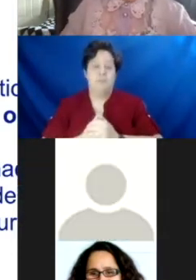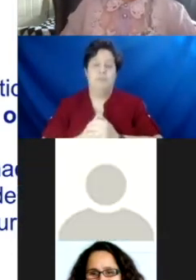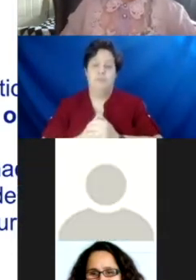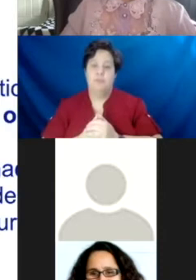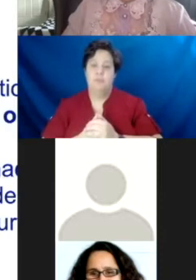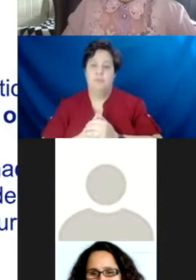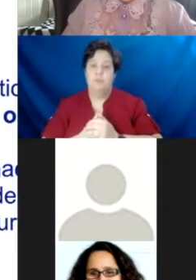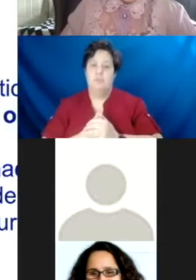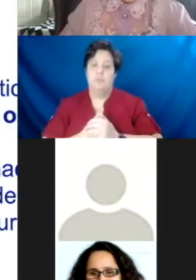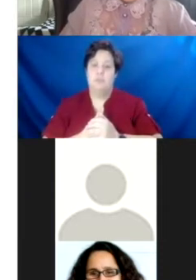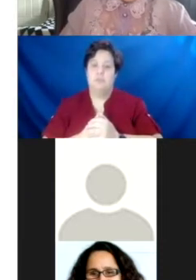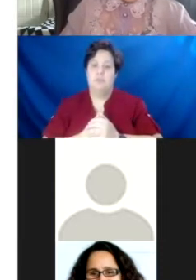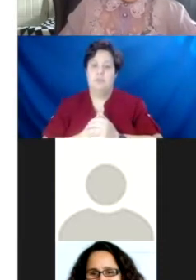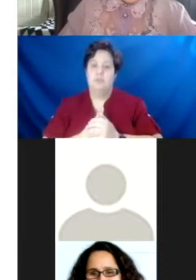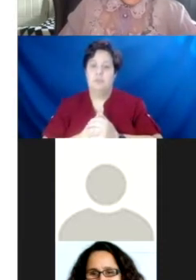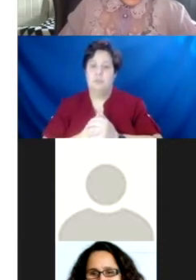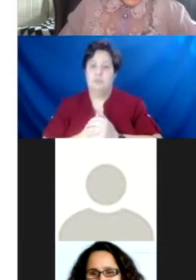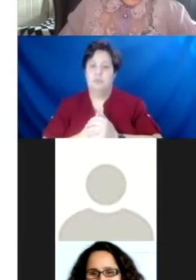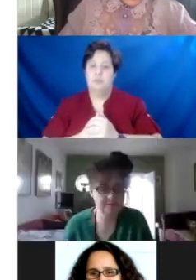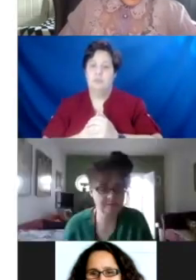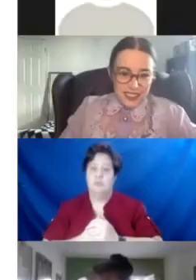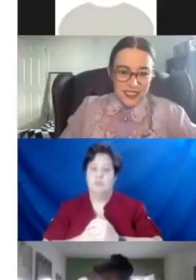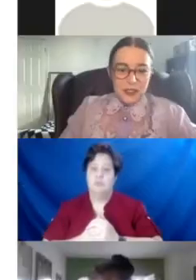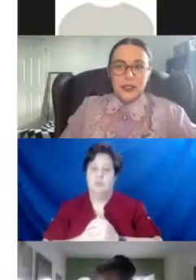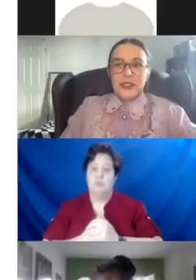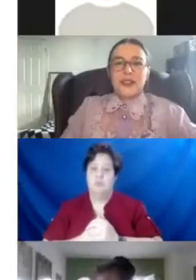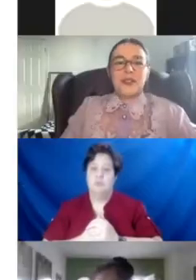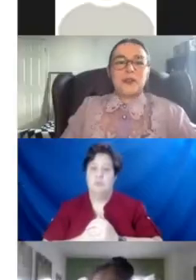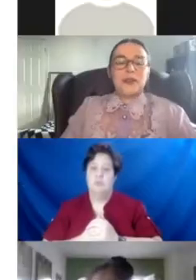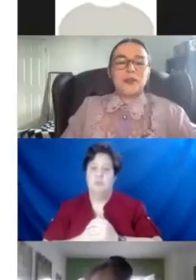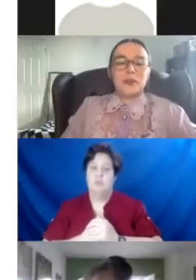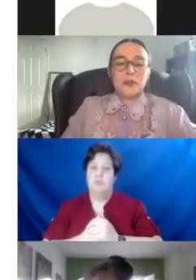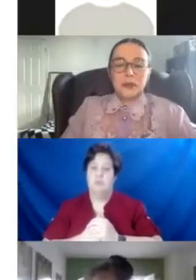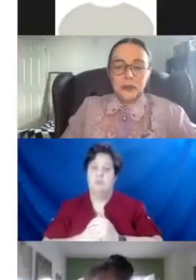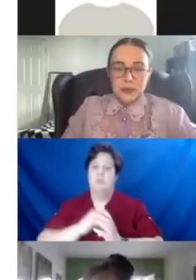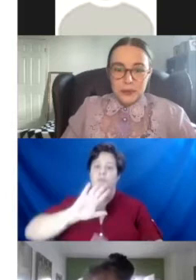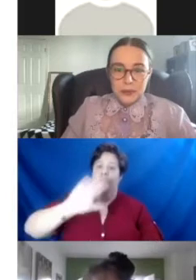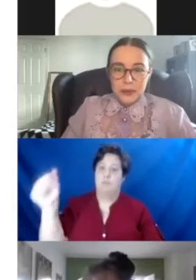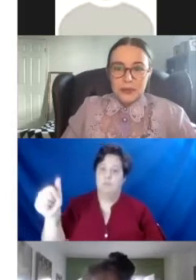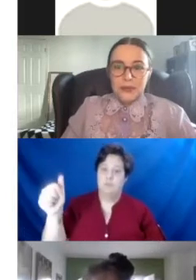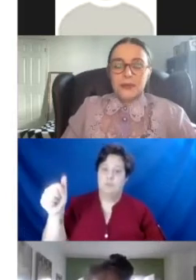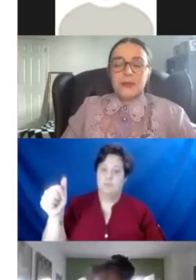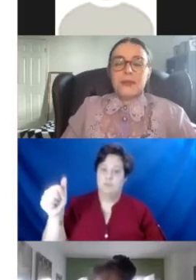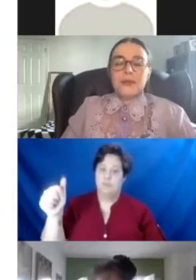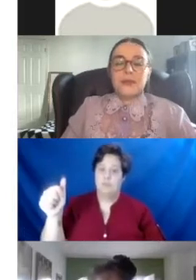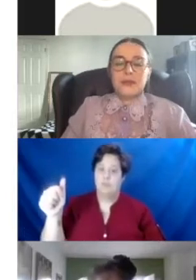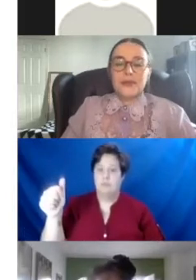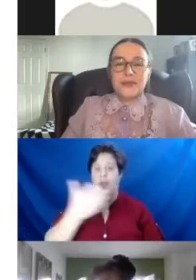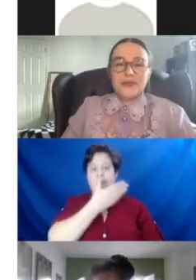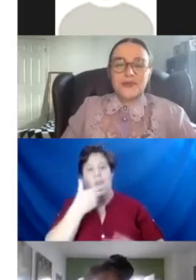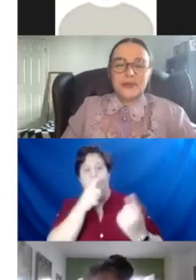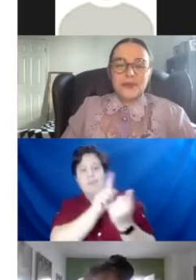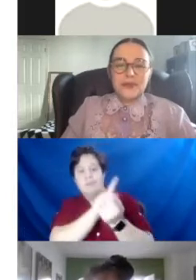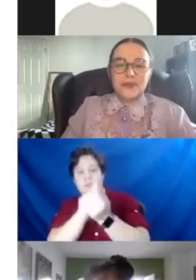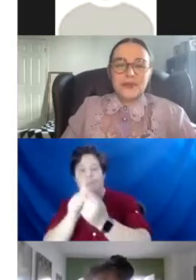So yeah, thank you. Hello, everyone. Really lovely to meet